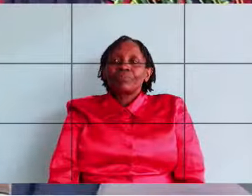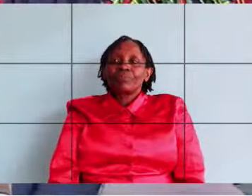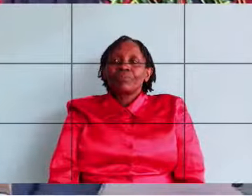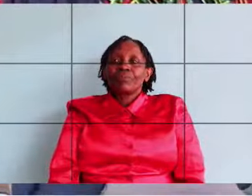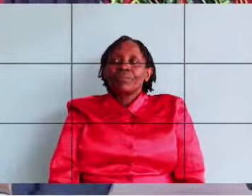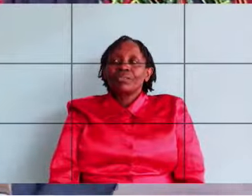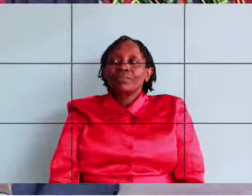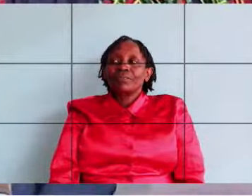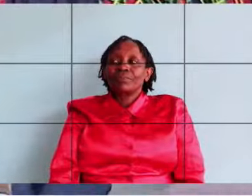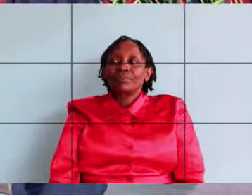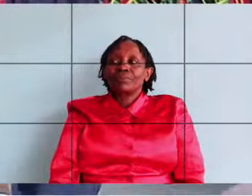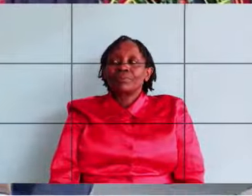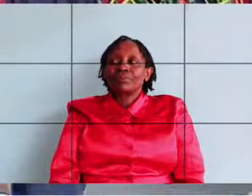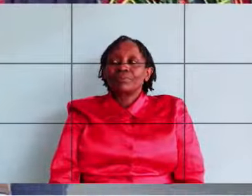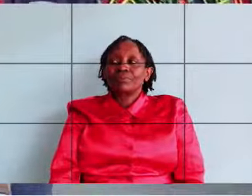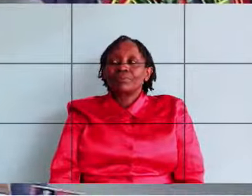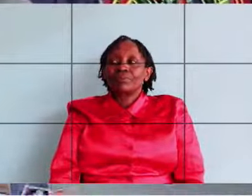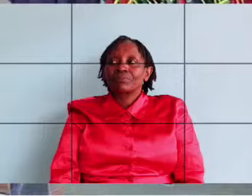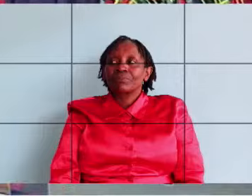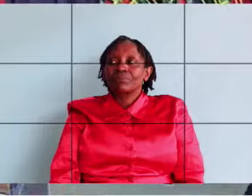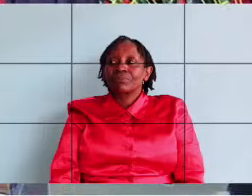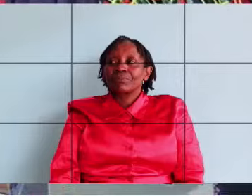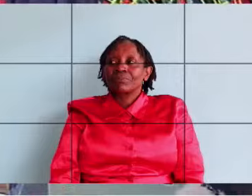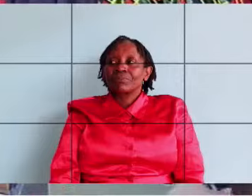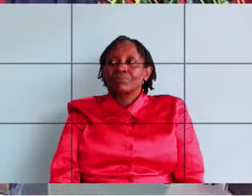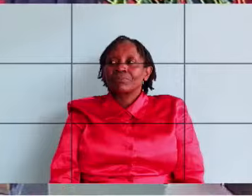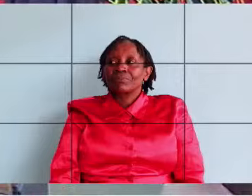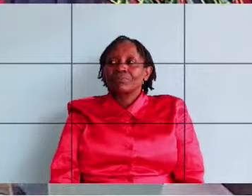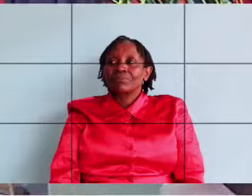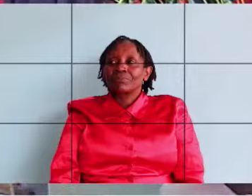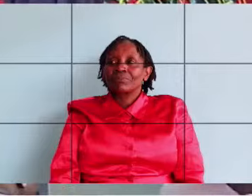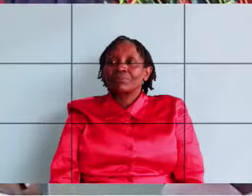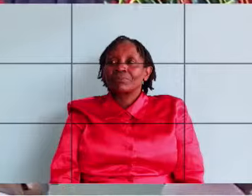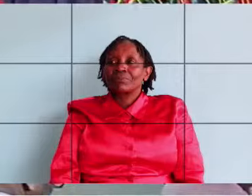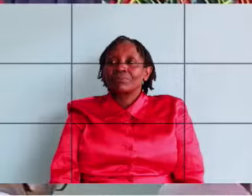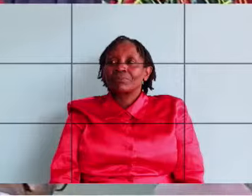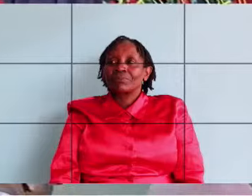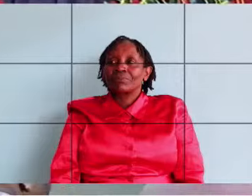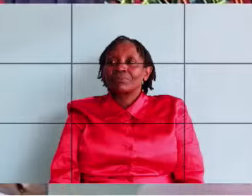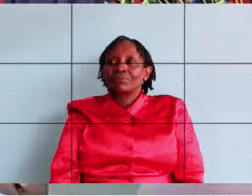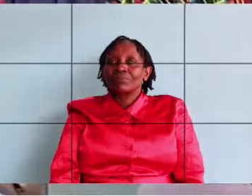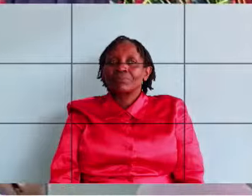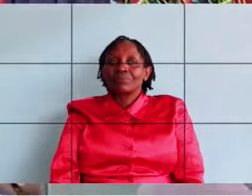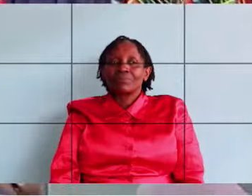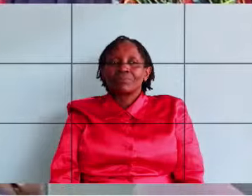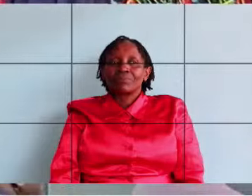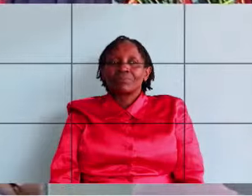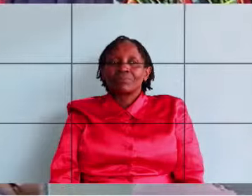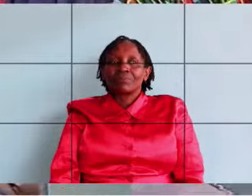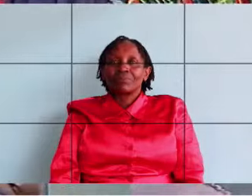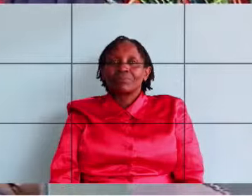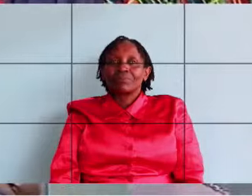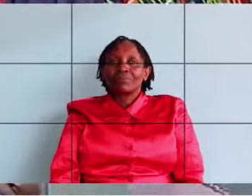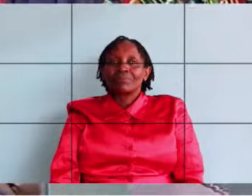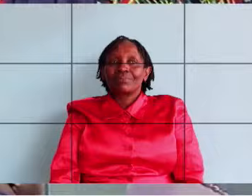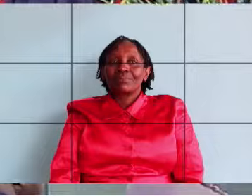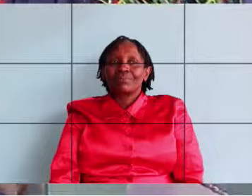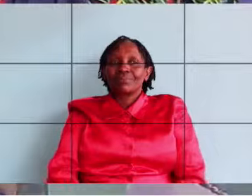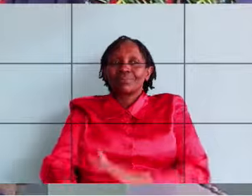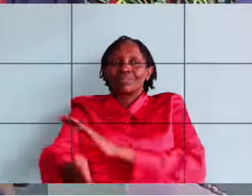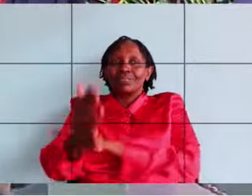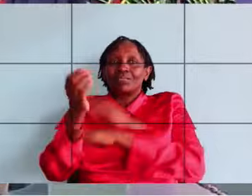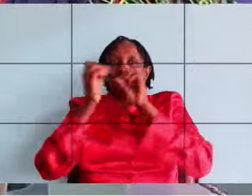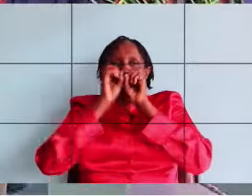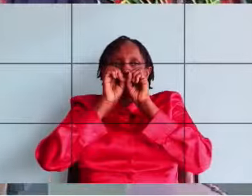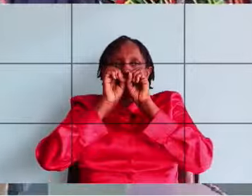Karibu Lounge down there. Pastor Charity will be at the stairs. You can greet her and get to know a little bit about her. Thank you so much. God bless